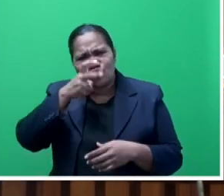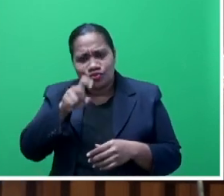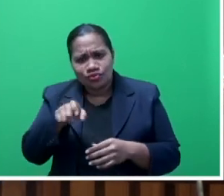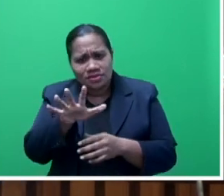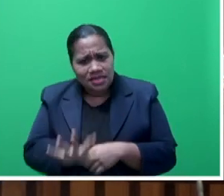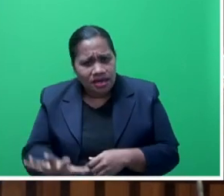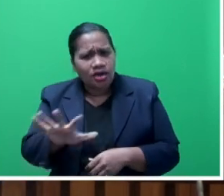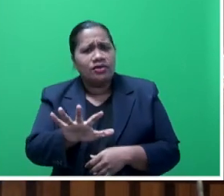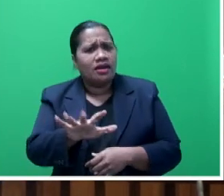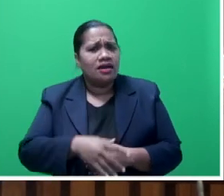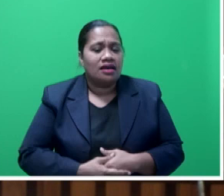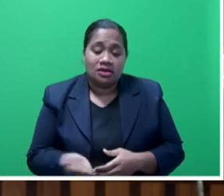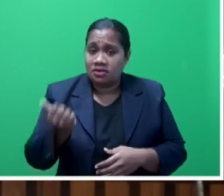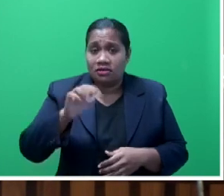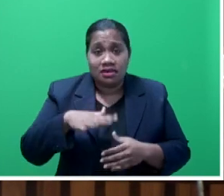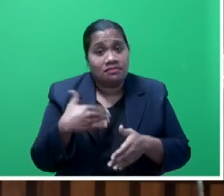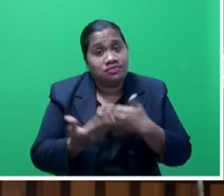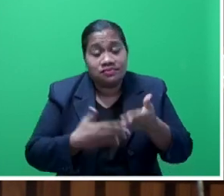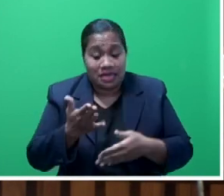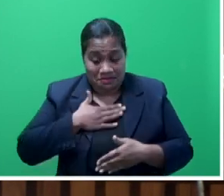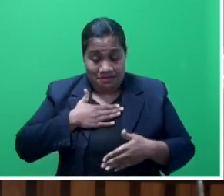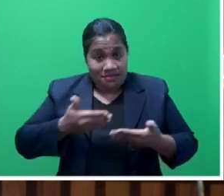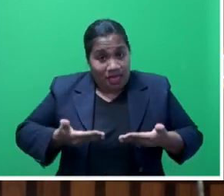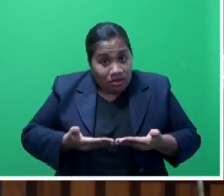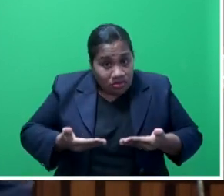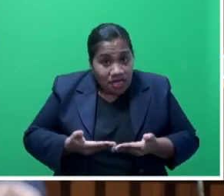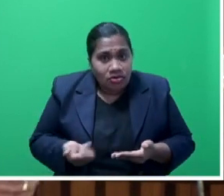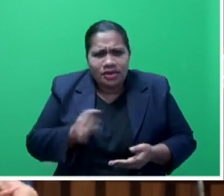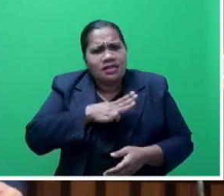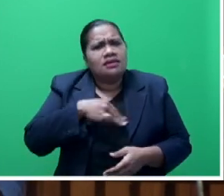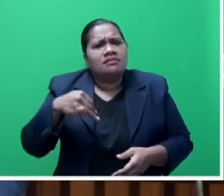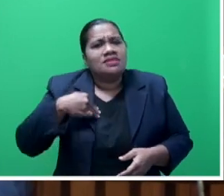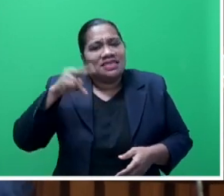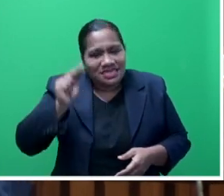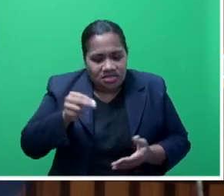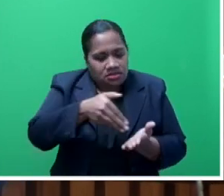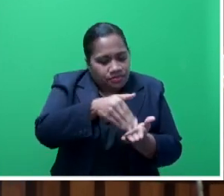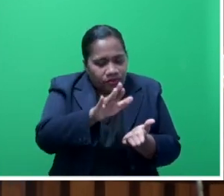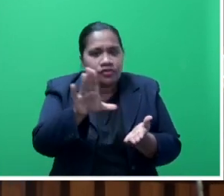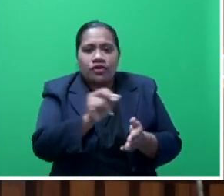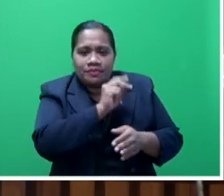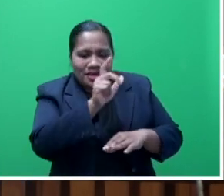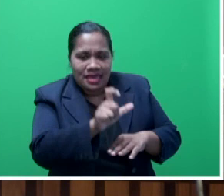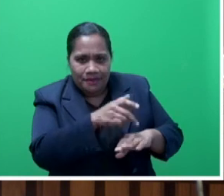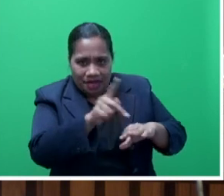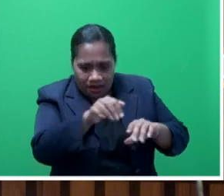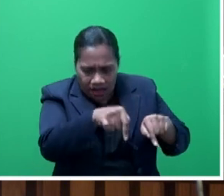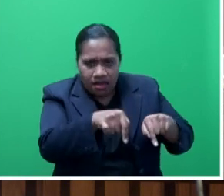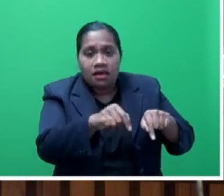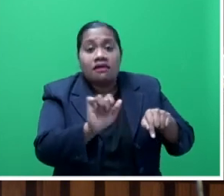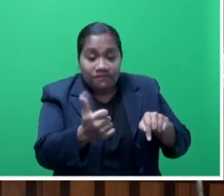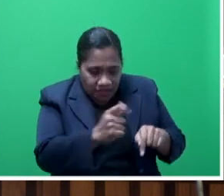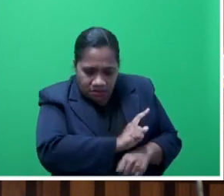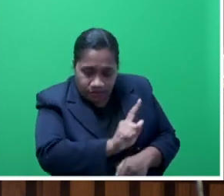sir, as highlighted in my introduction, the minister makes that list through the approval of Cabinet. He has to go, or she has to go to